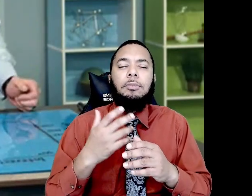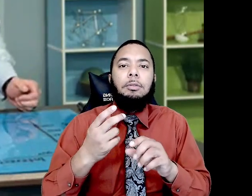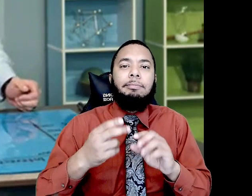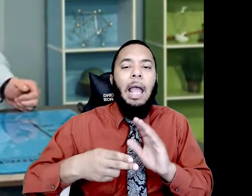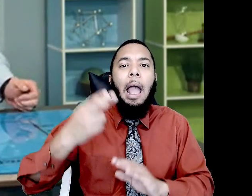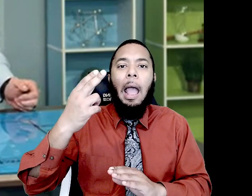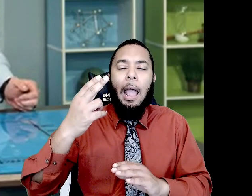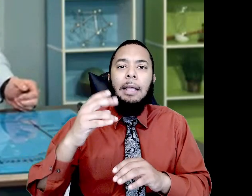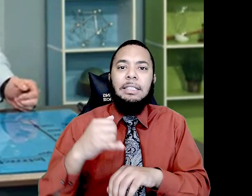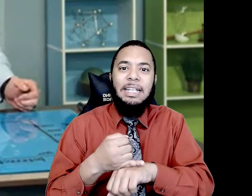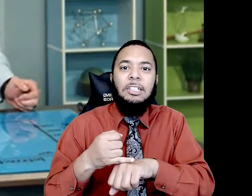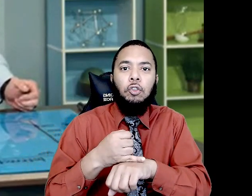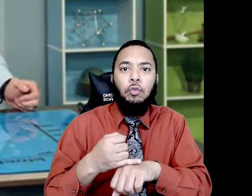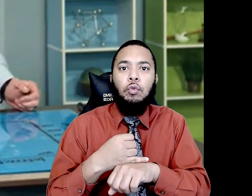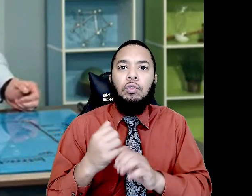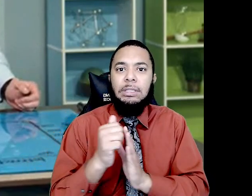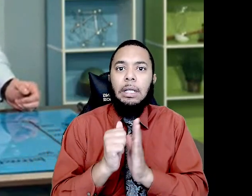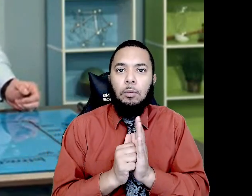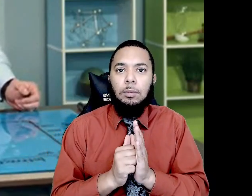your location.